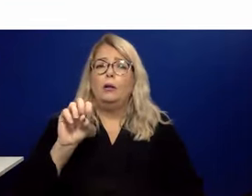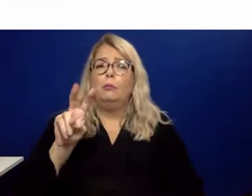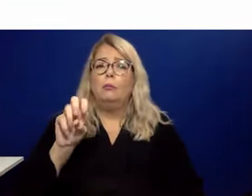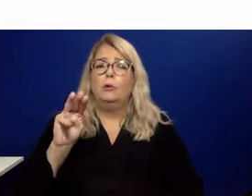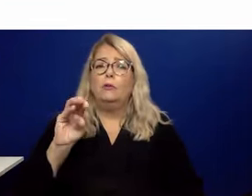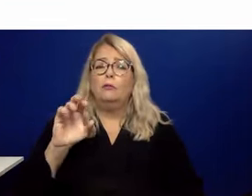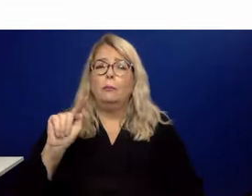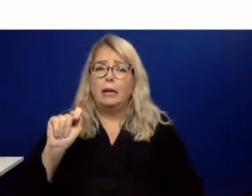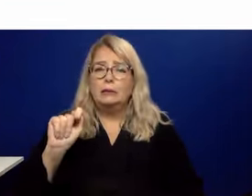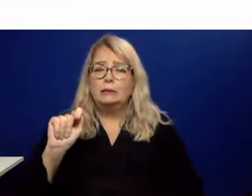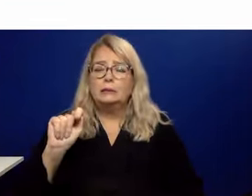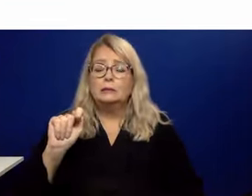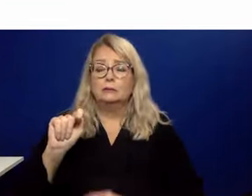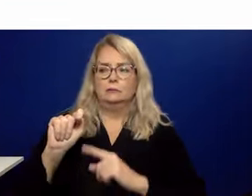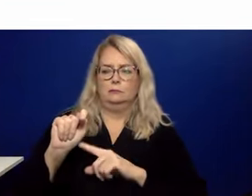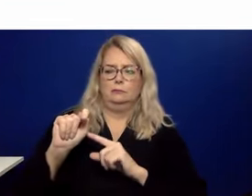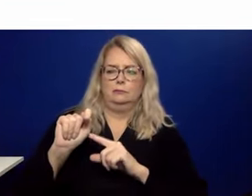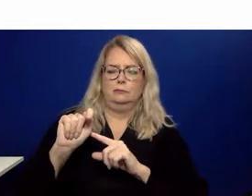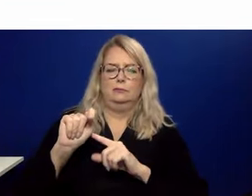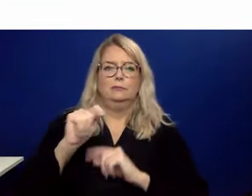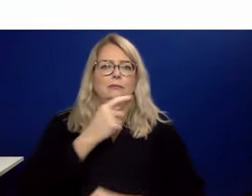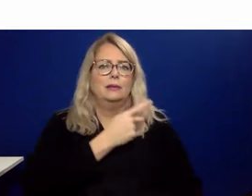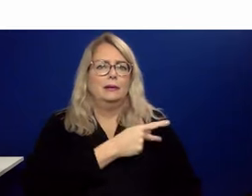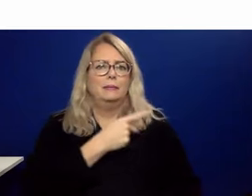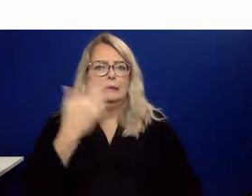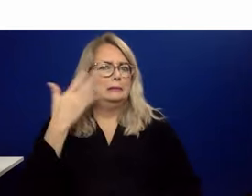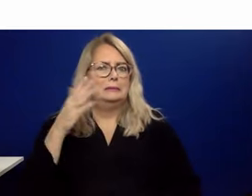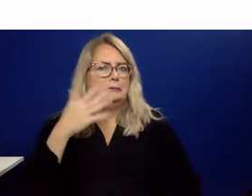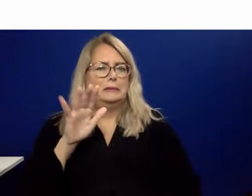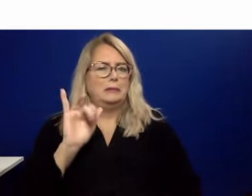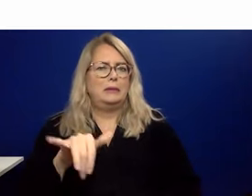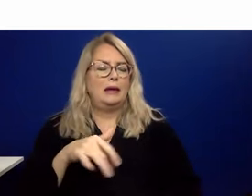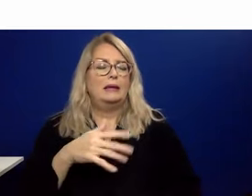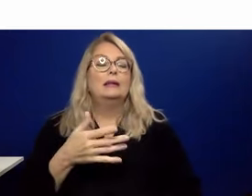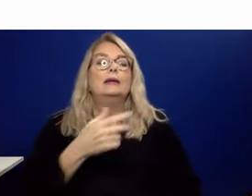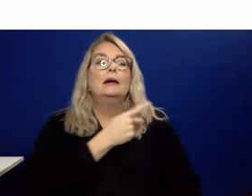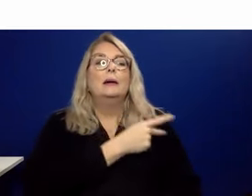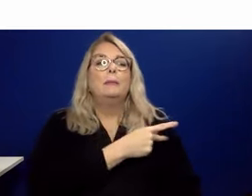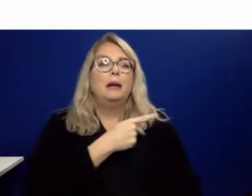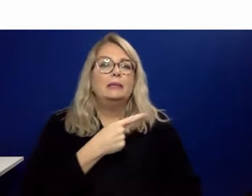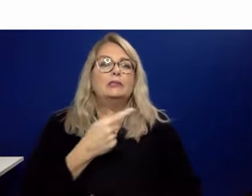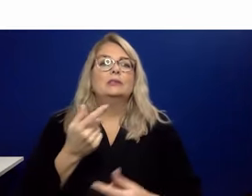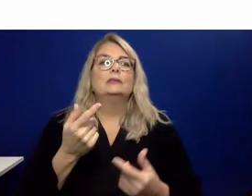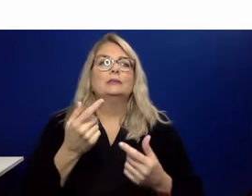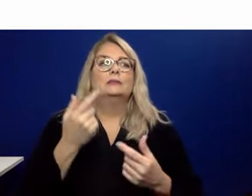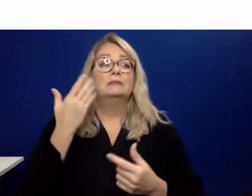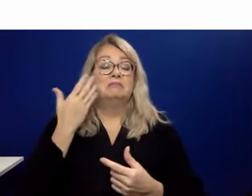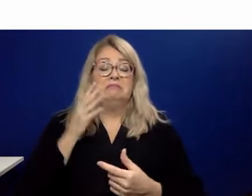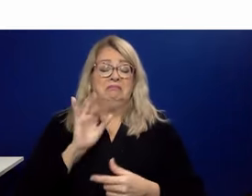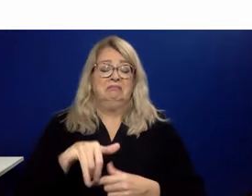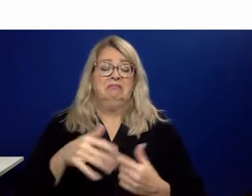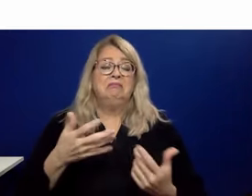the word that the patient knew, right? I'm not going to say it, right? She goes, sometimes they just don't